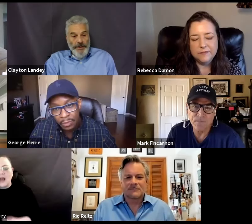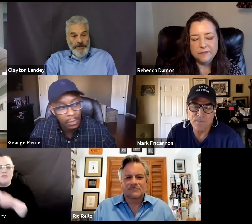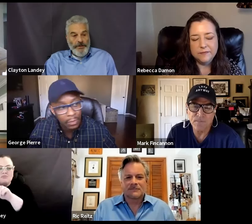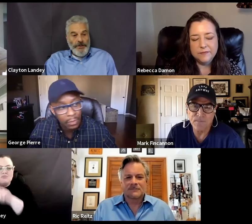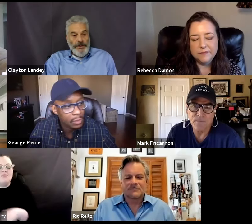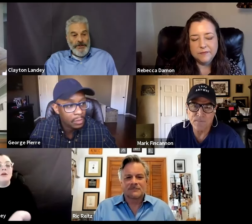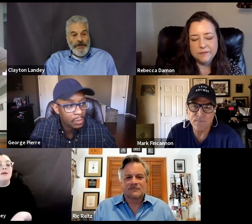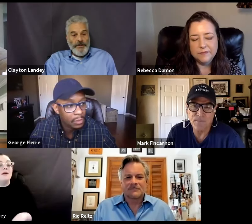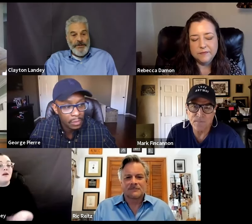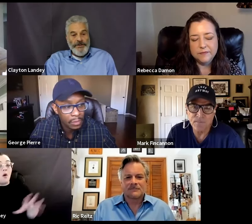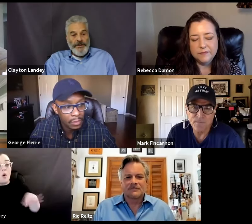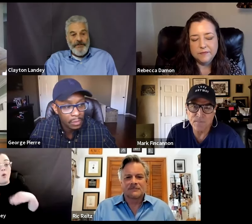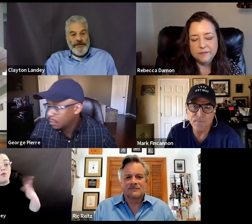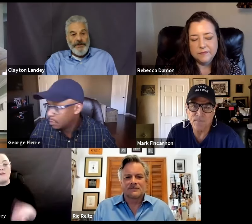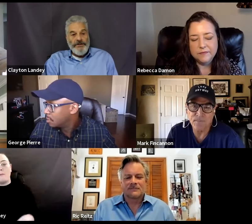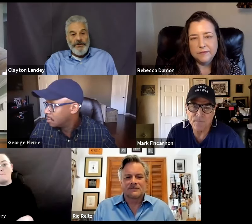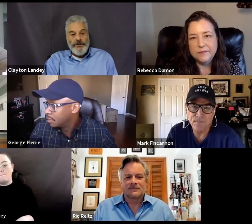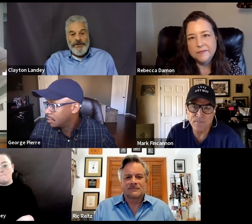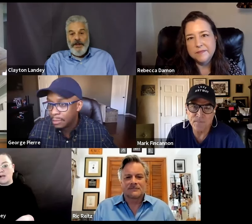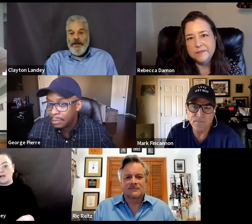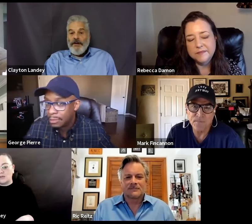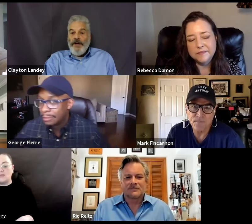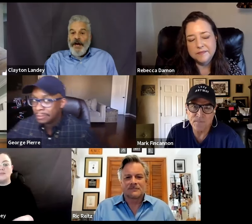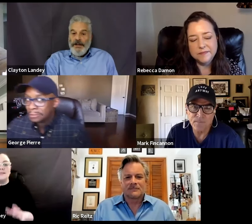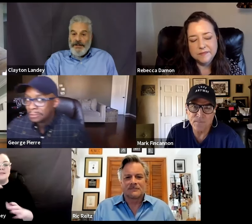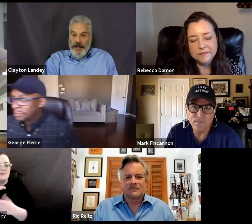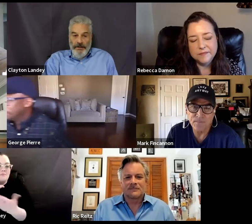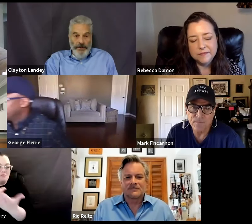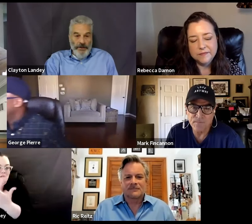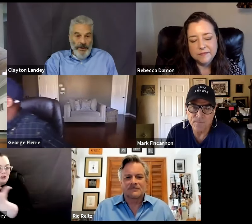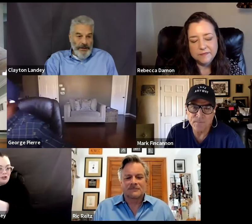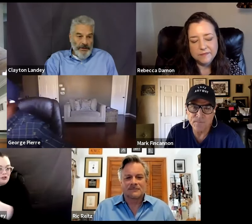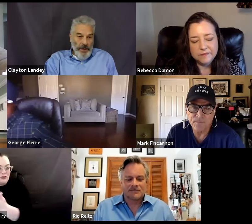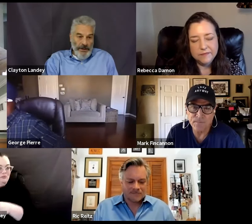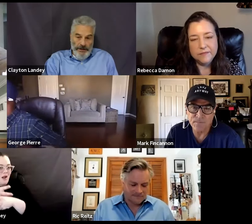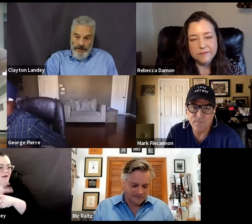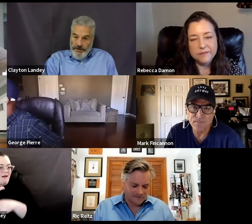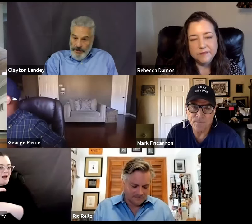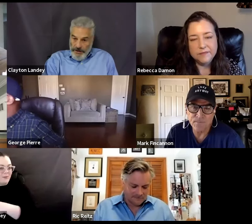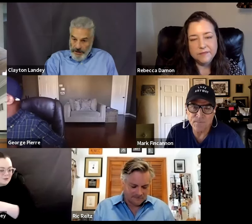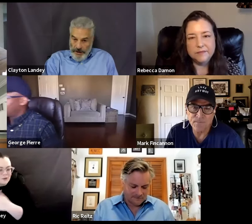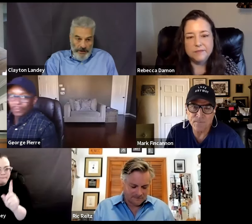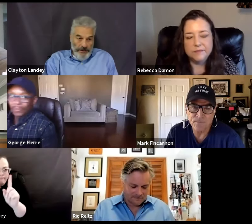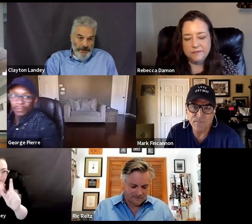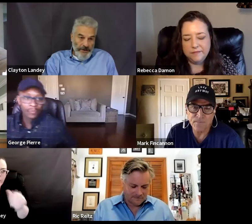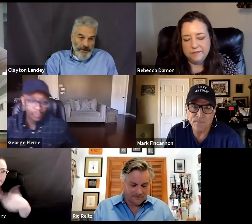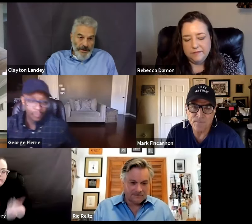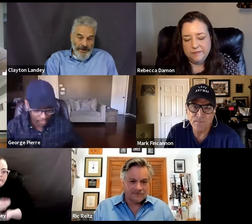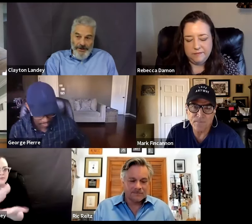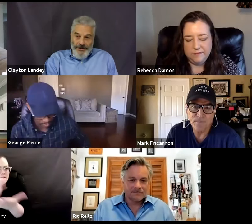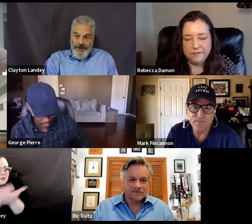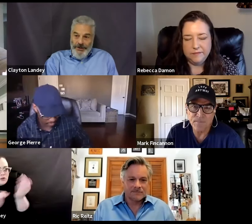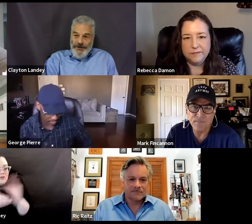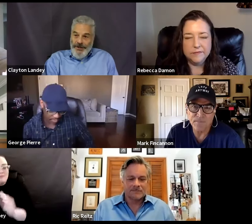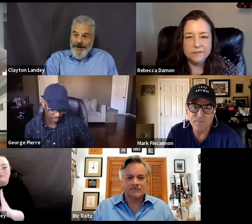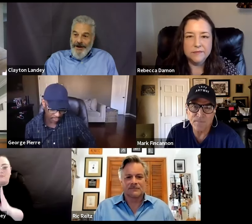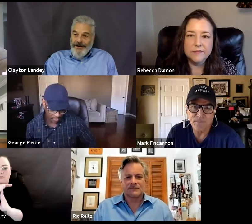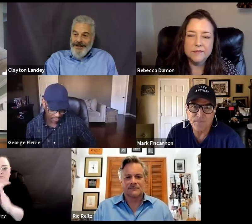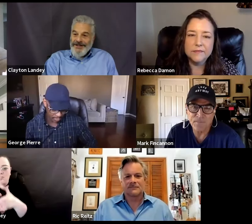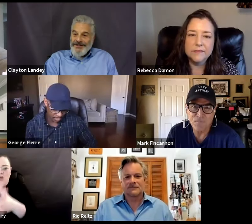motion picture production company striving to tell stories of the highest caliber and quality and inspirational content.